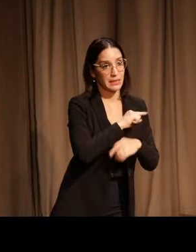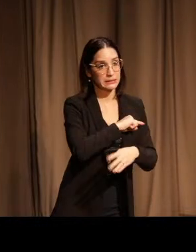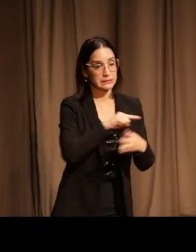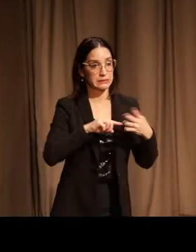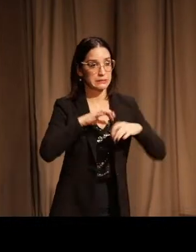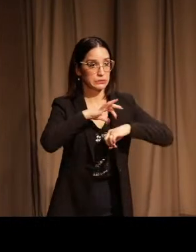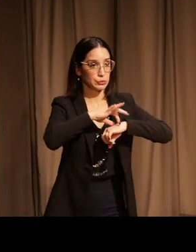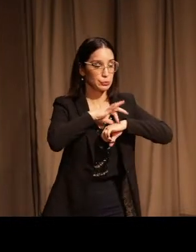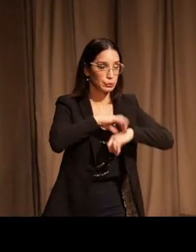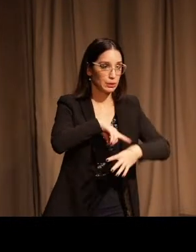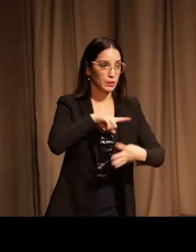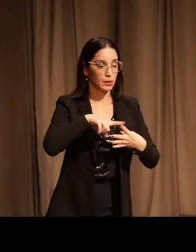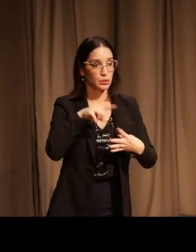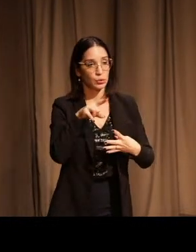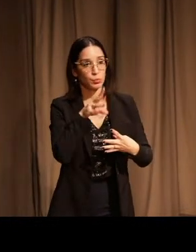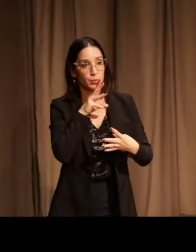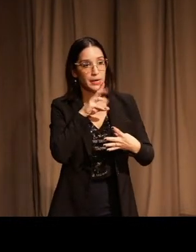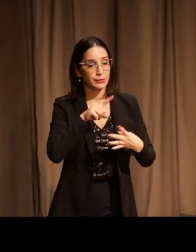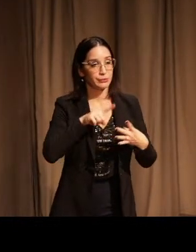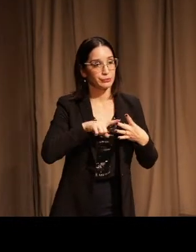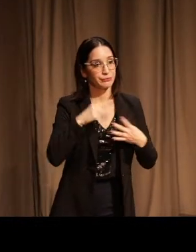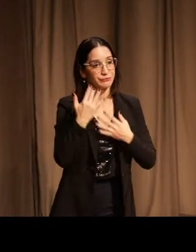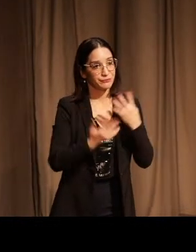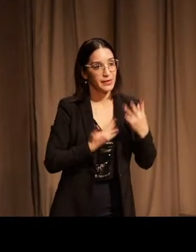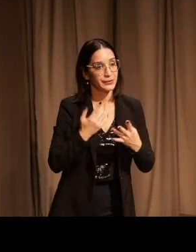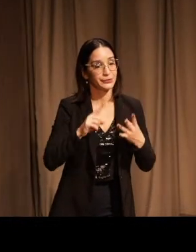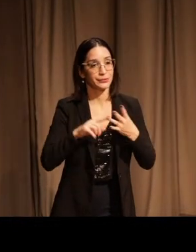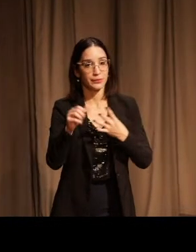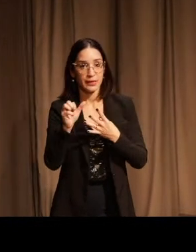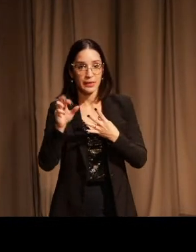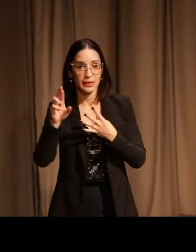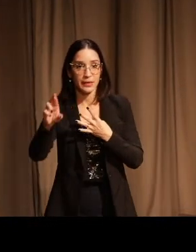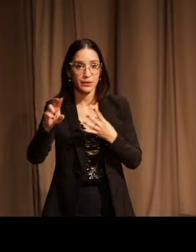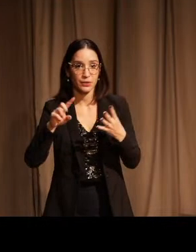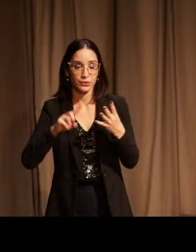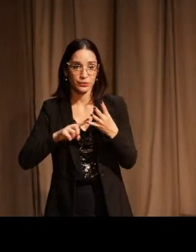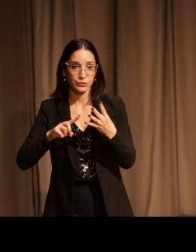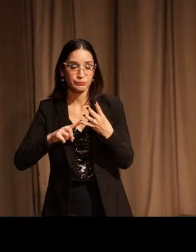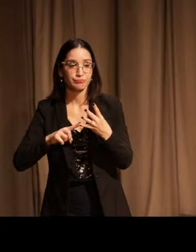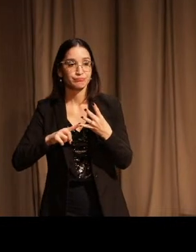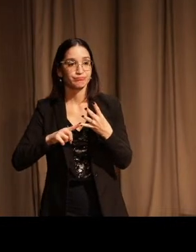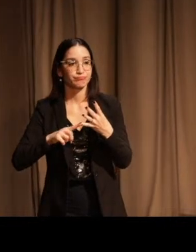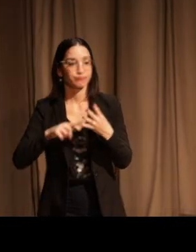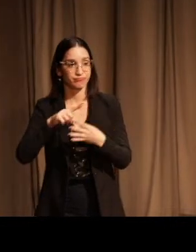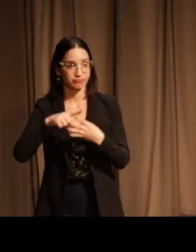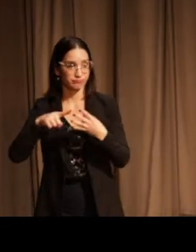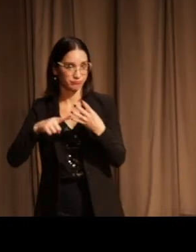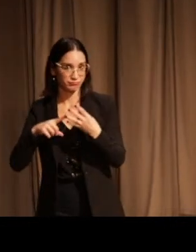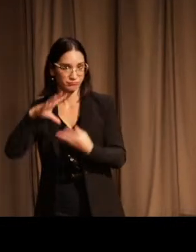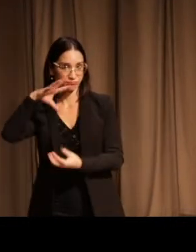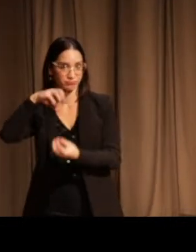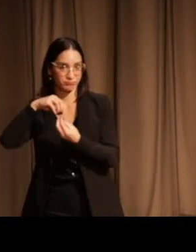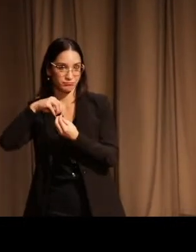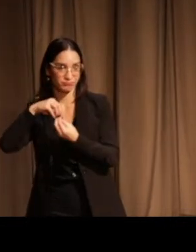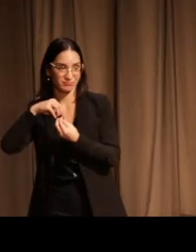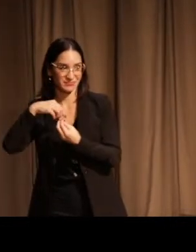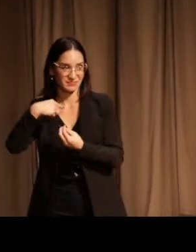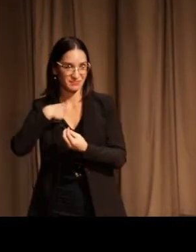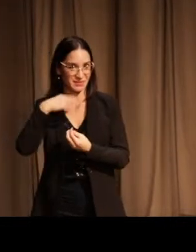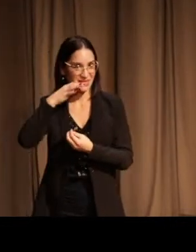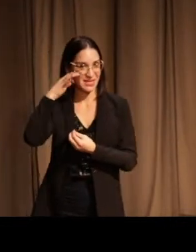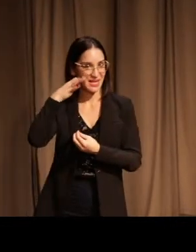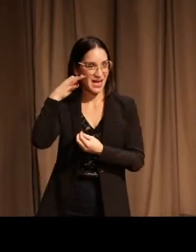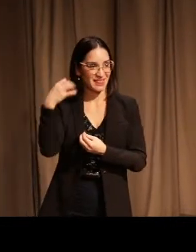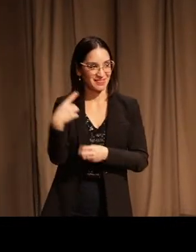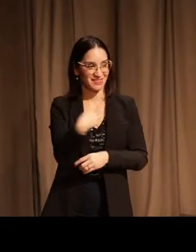and earth. For example, the fire here is represented by a black cat. It's my cat, Babalu.